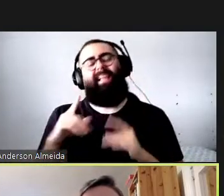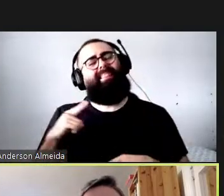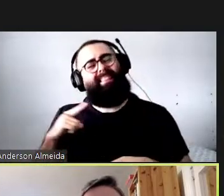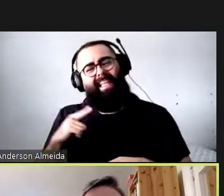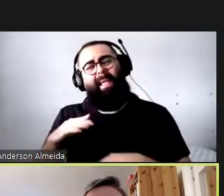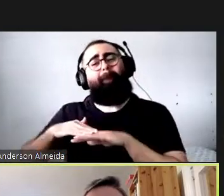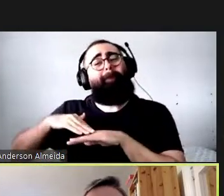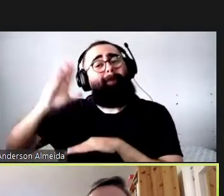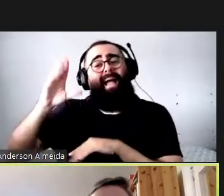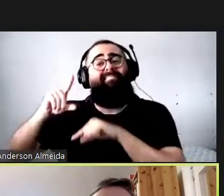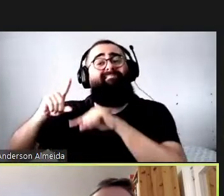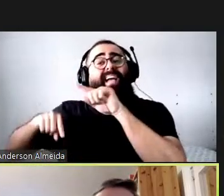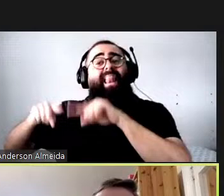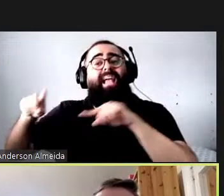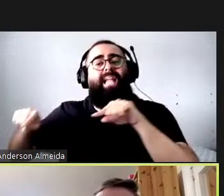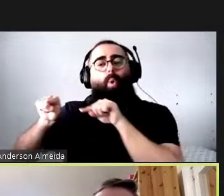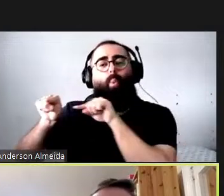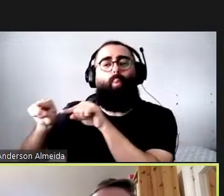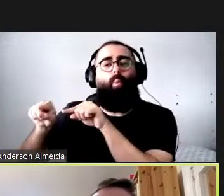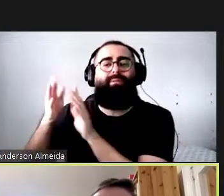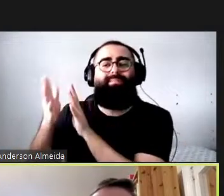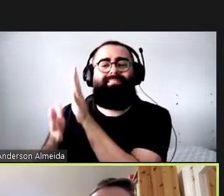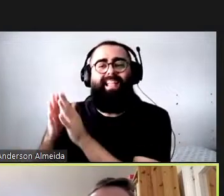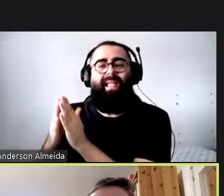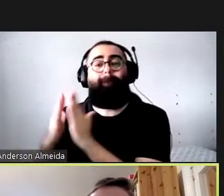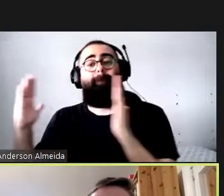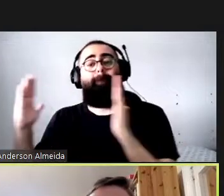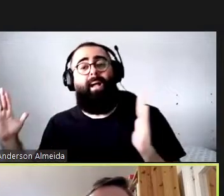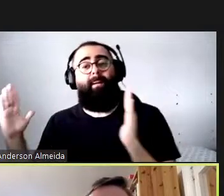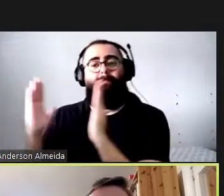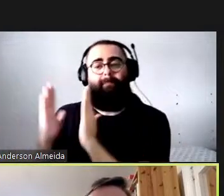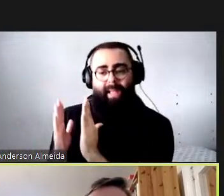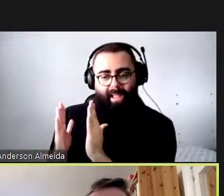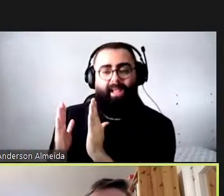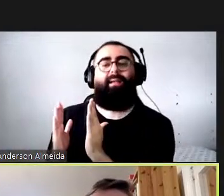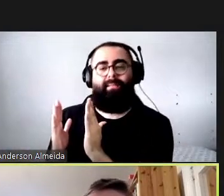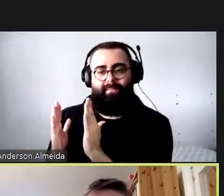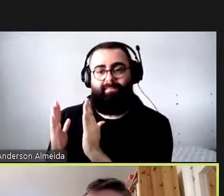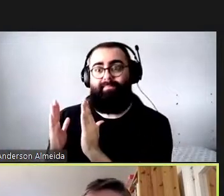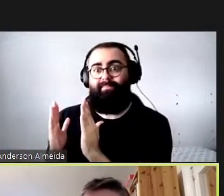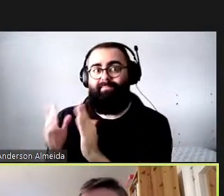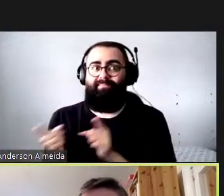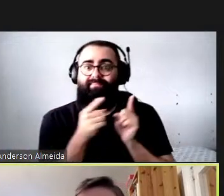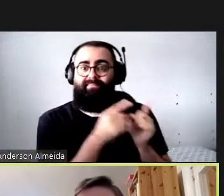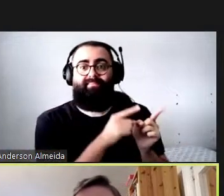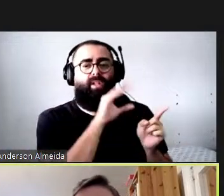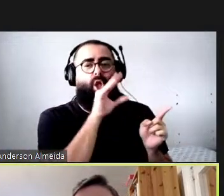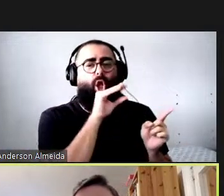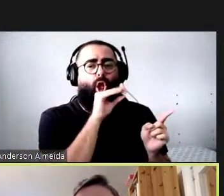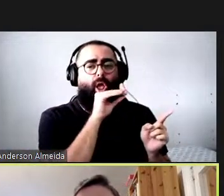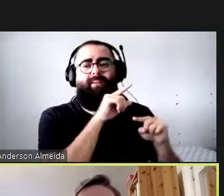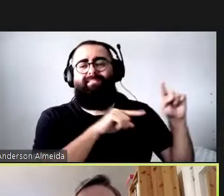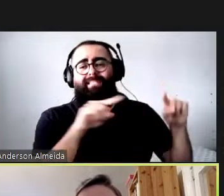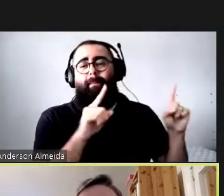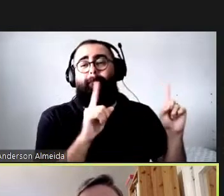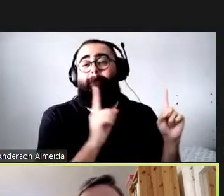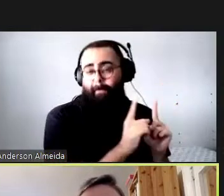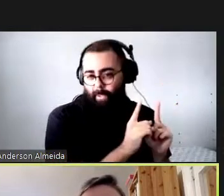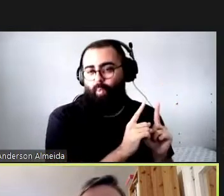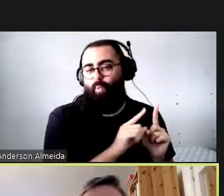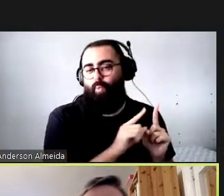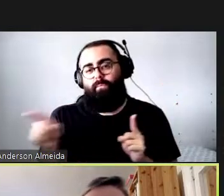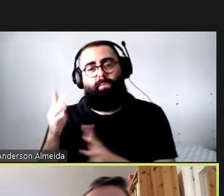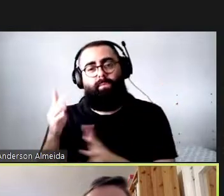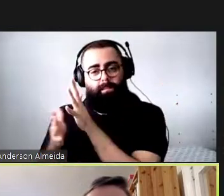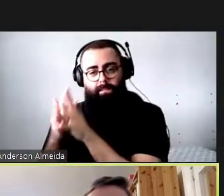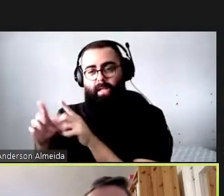rhythm and in movement size by looking directly at the signs themselves, rather than